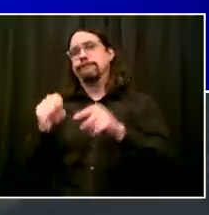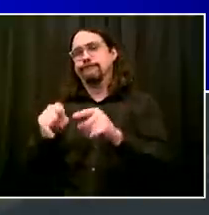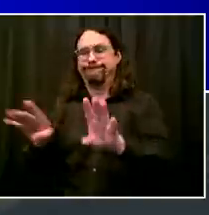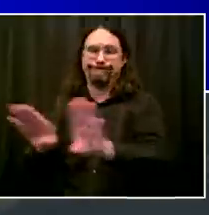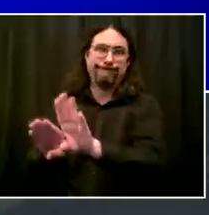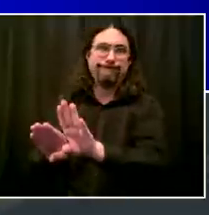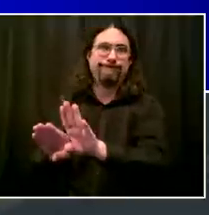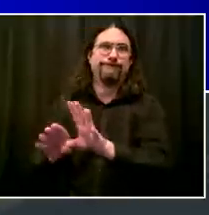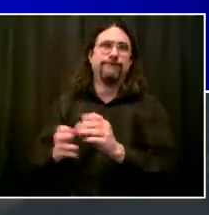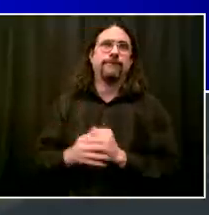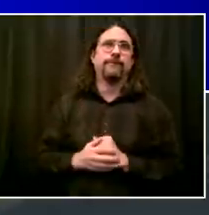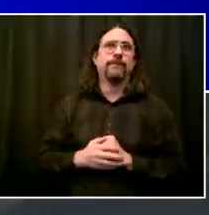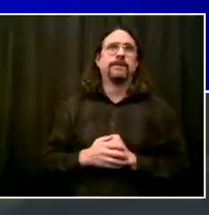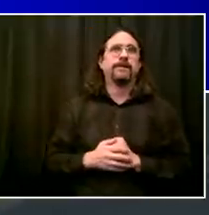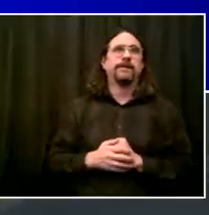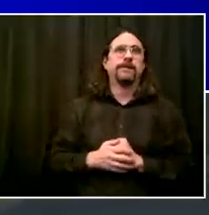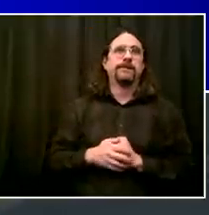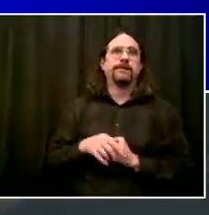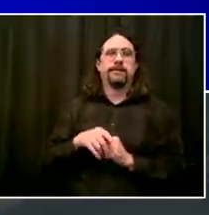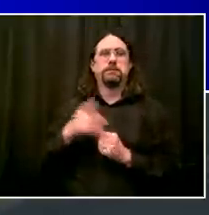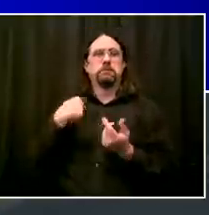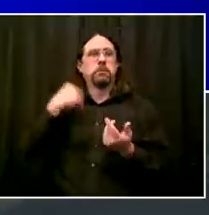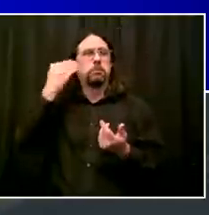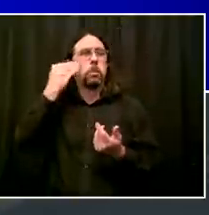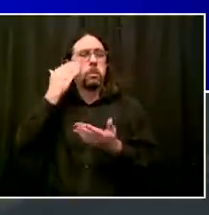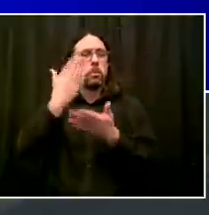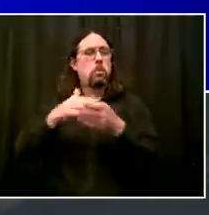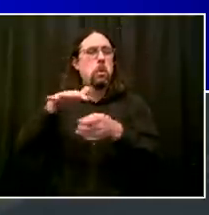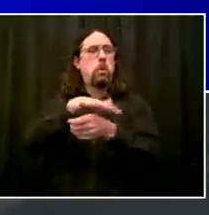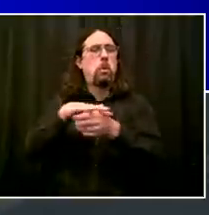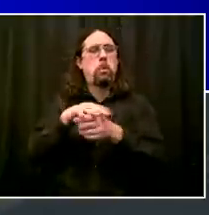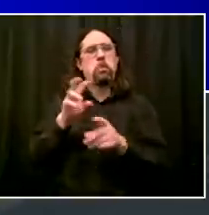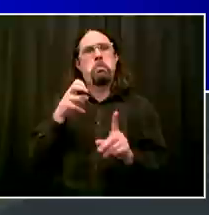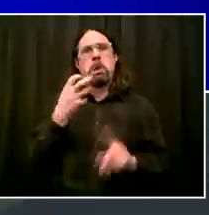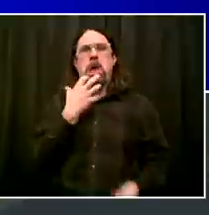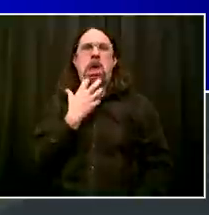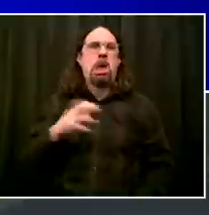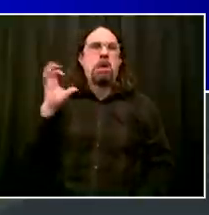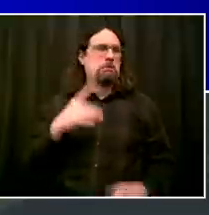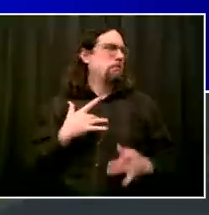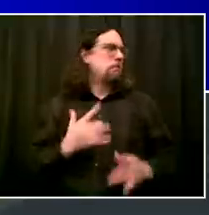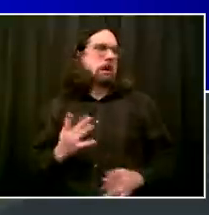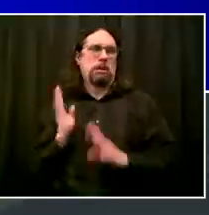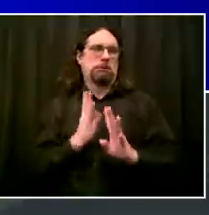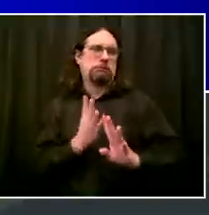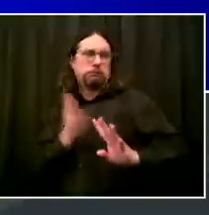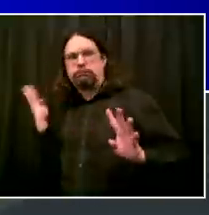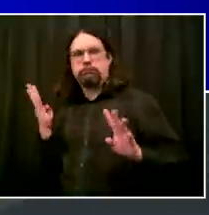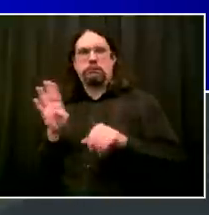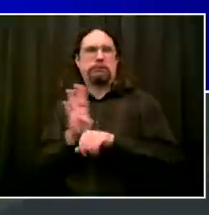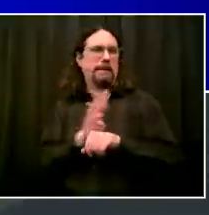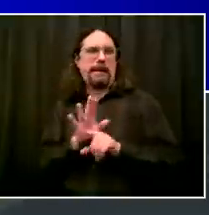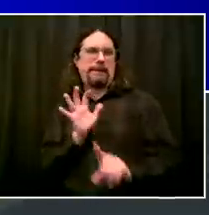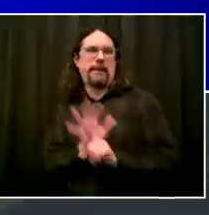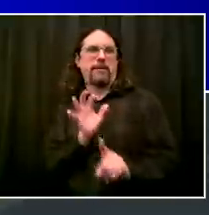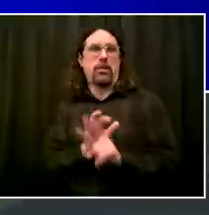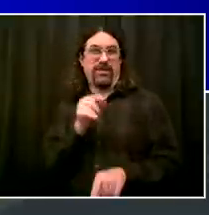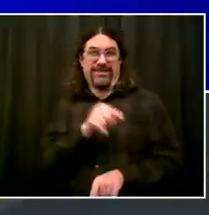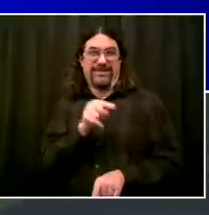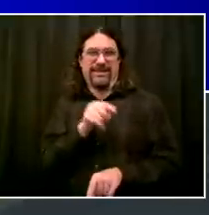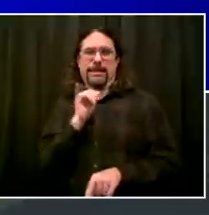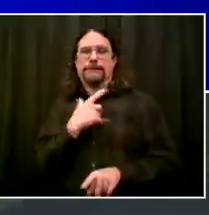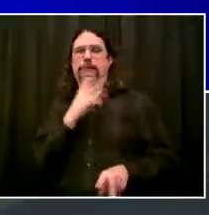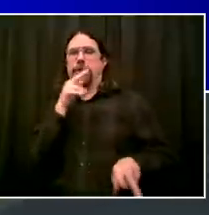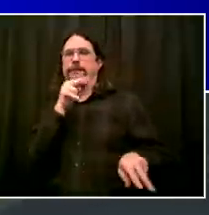would undermine the safety of all New Yorkers. So the rules are pretty clear and